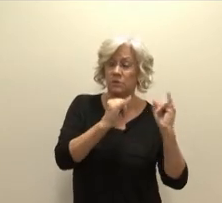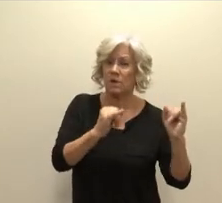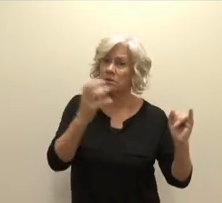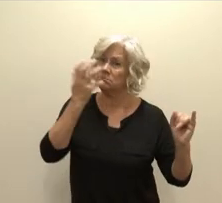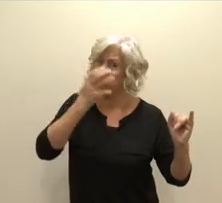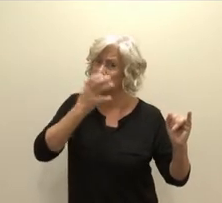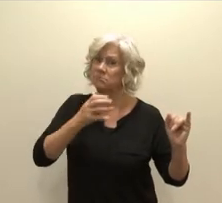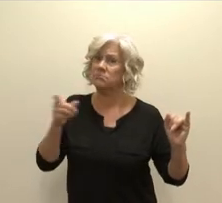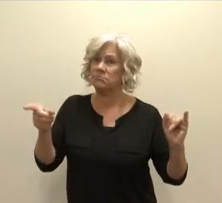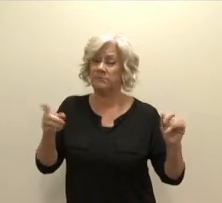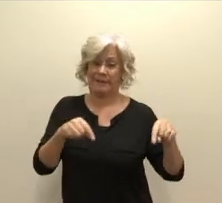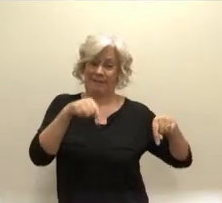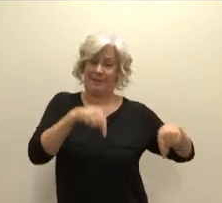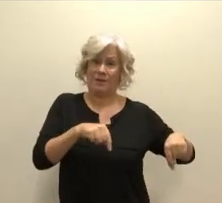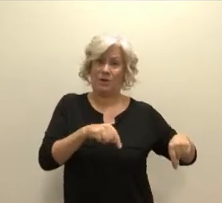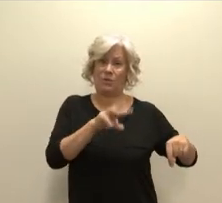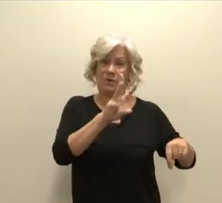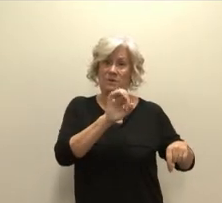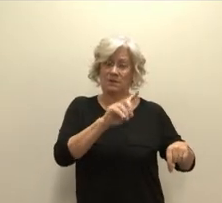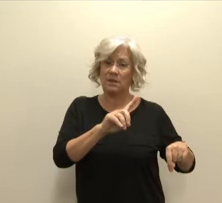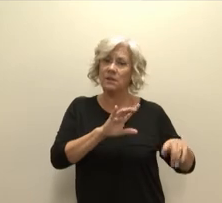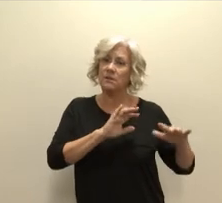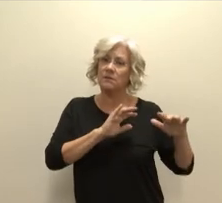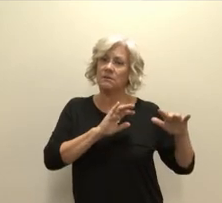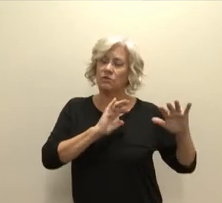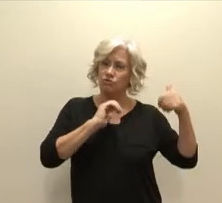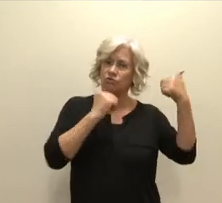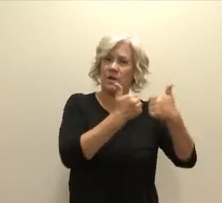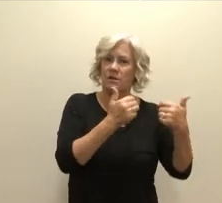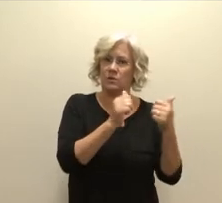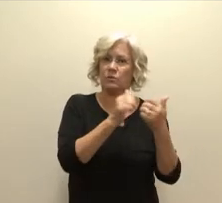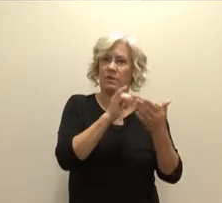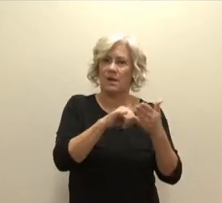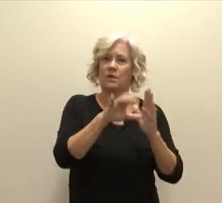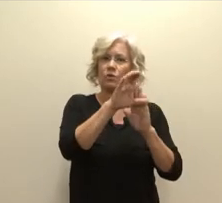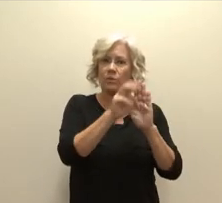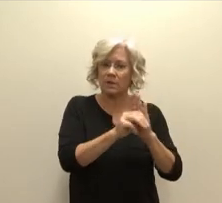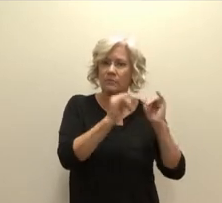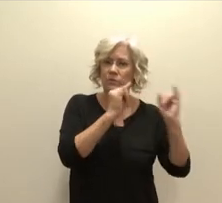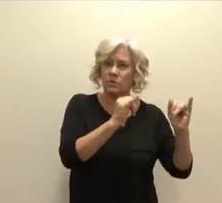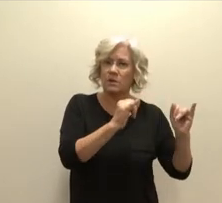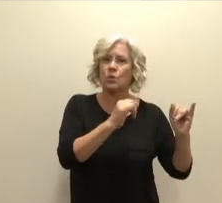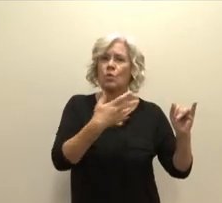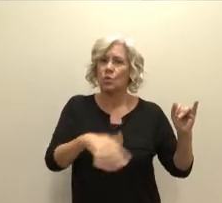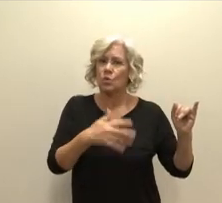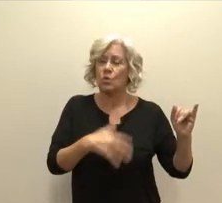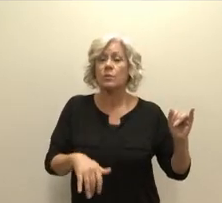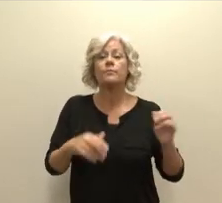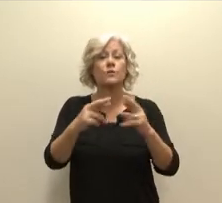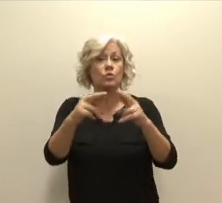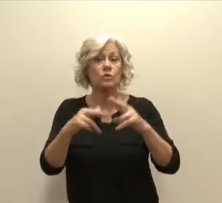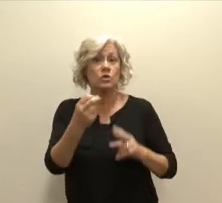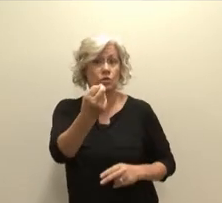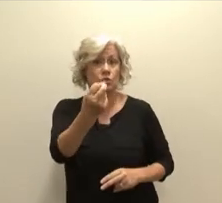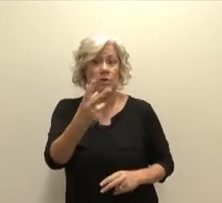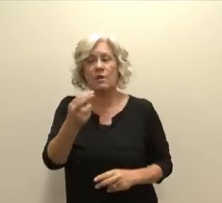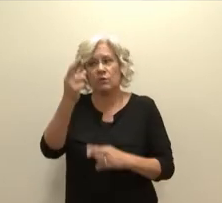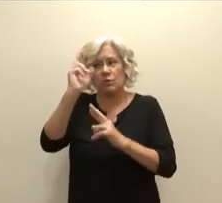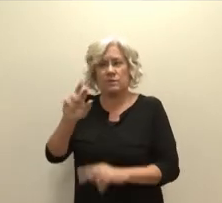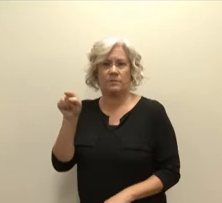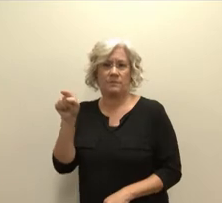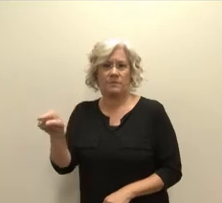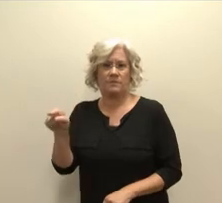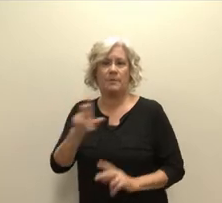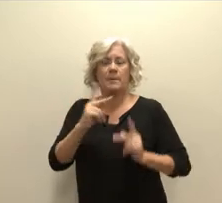of the challenges we face as a district, that's very, very critical. She's respected by Region 12. She's well known in Region